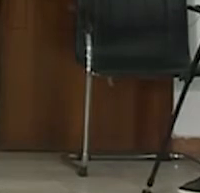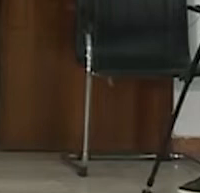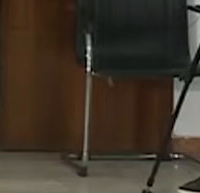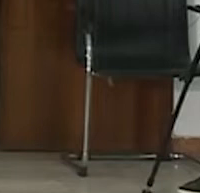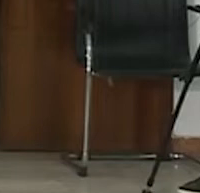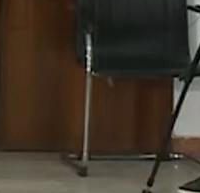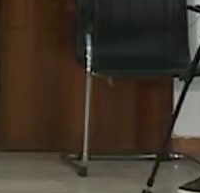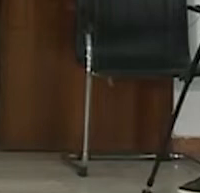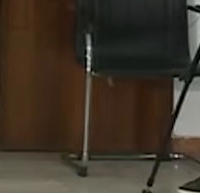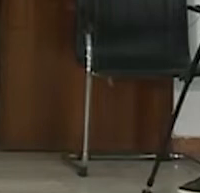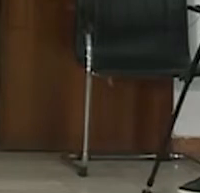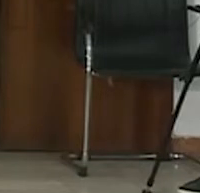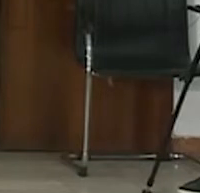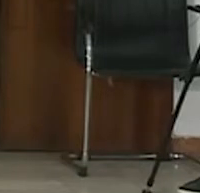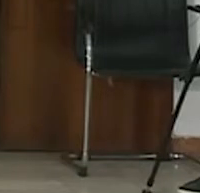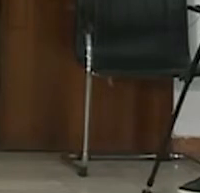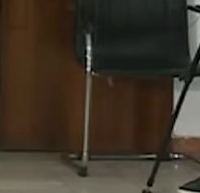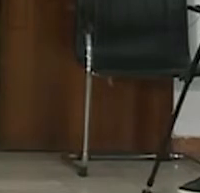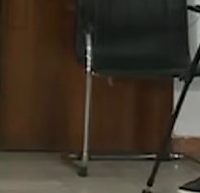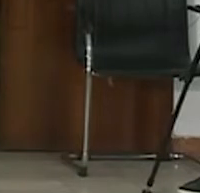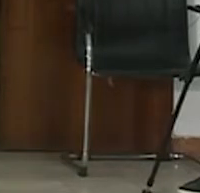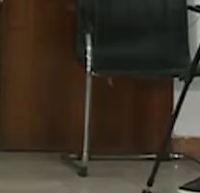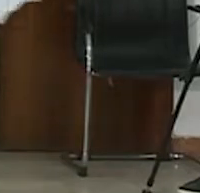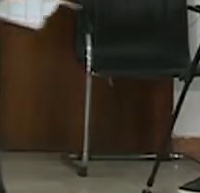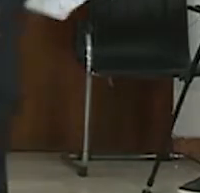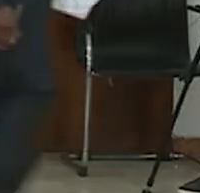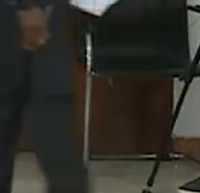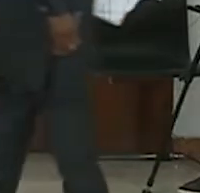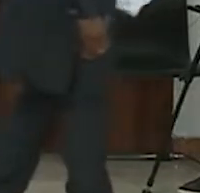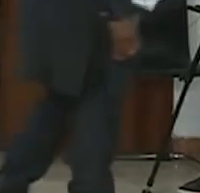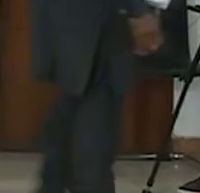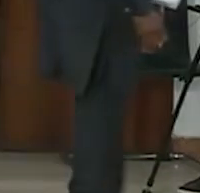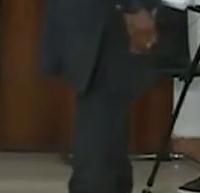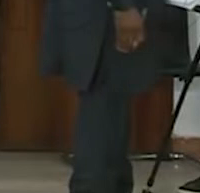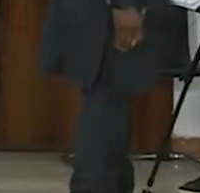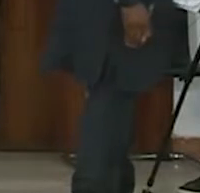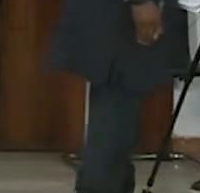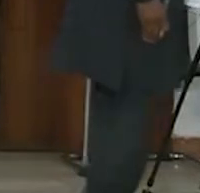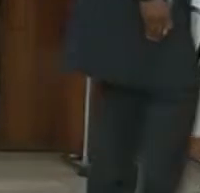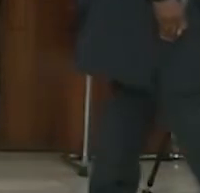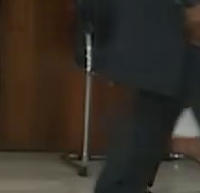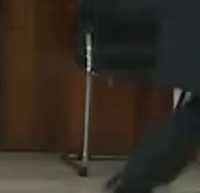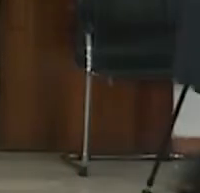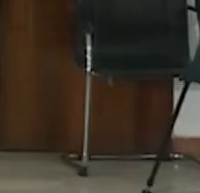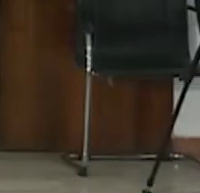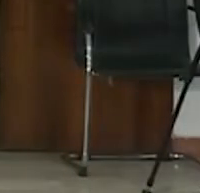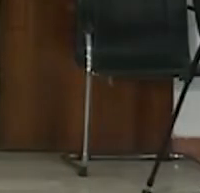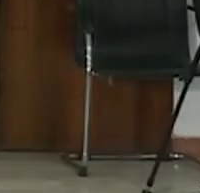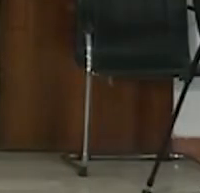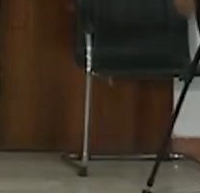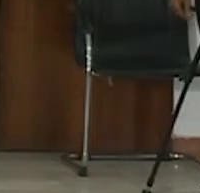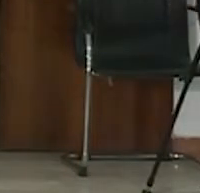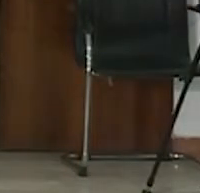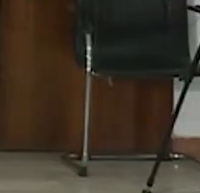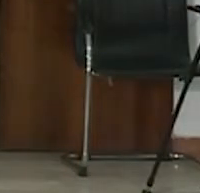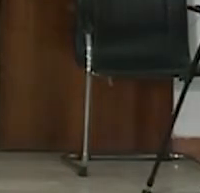spoken about, where you're actually limiting the number of people in the banking hall, it's okay, I understand. We're trying to curb a lot of people gathering in one